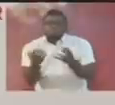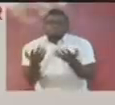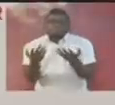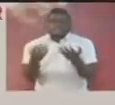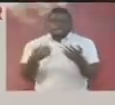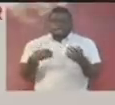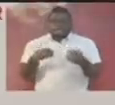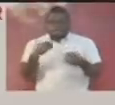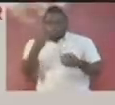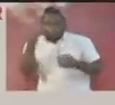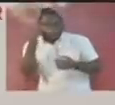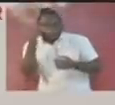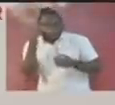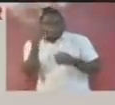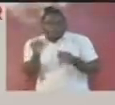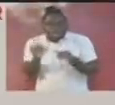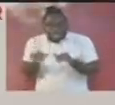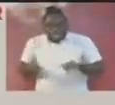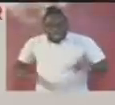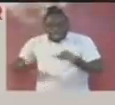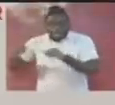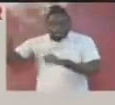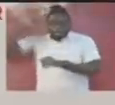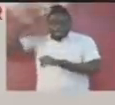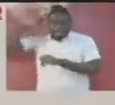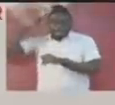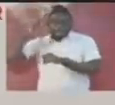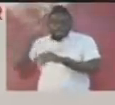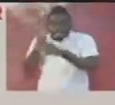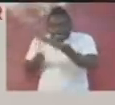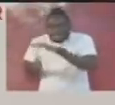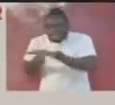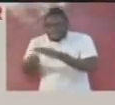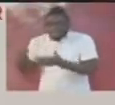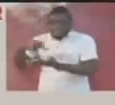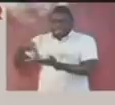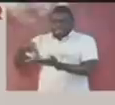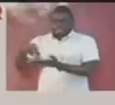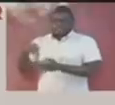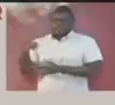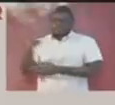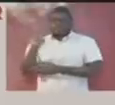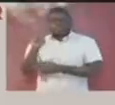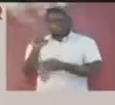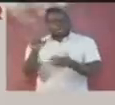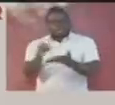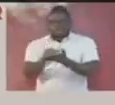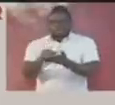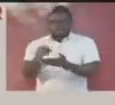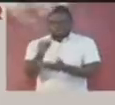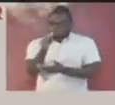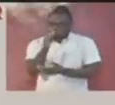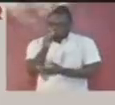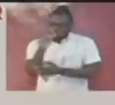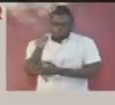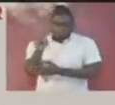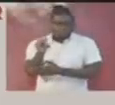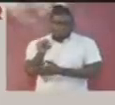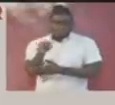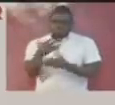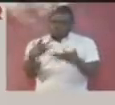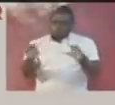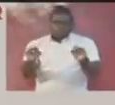here next year. So let's really discourage the clandestine gatherings, and let us really